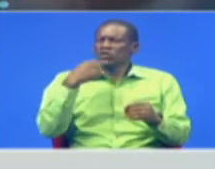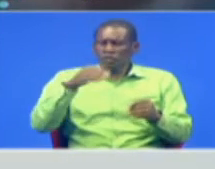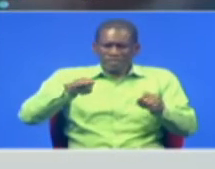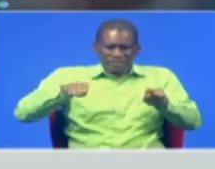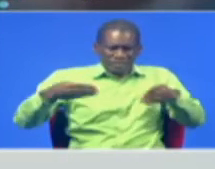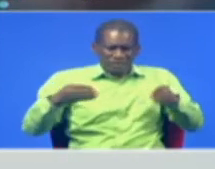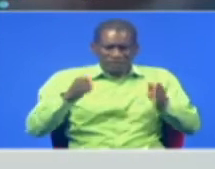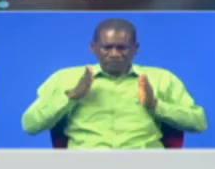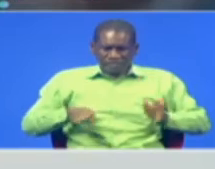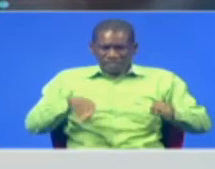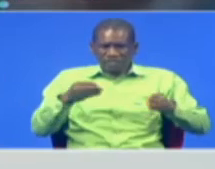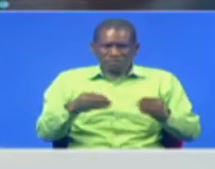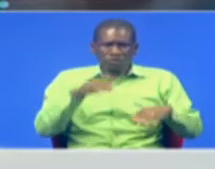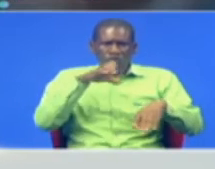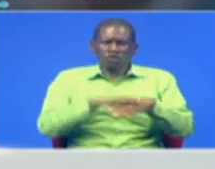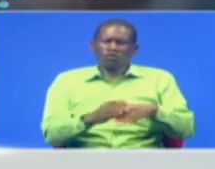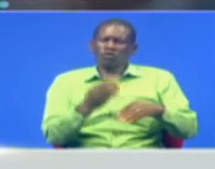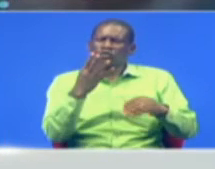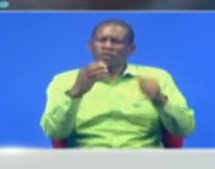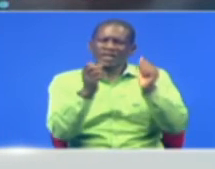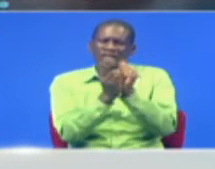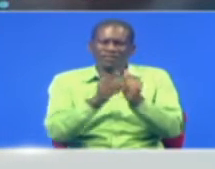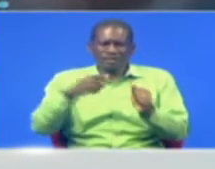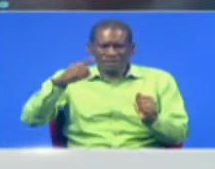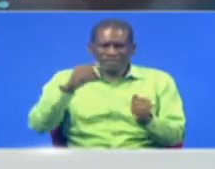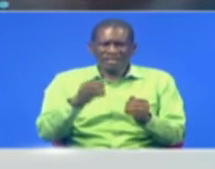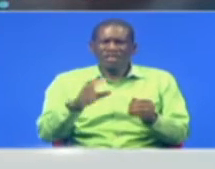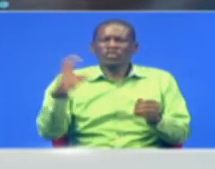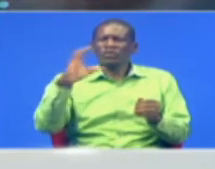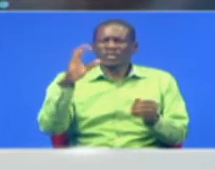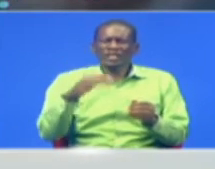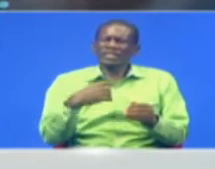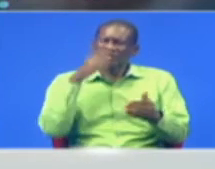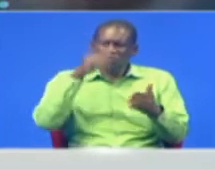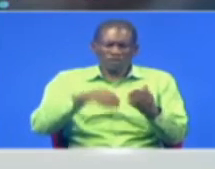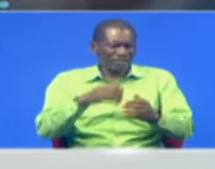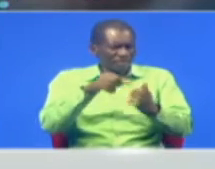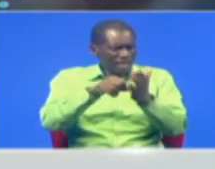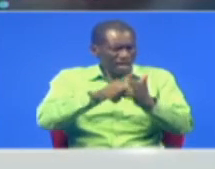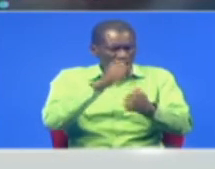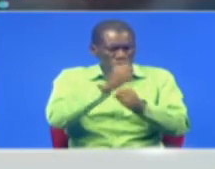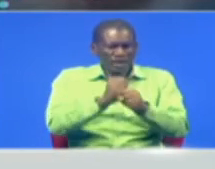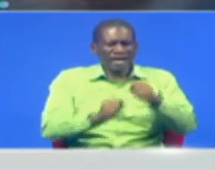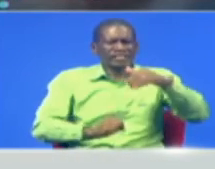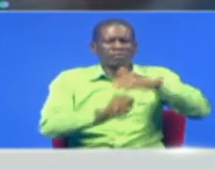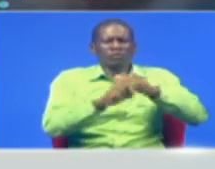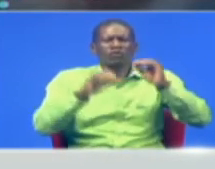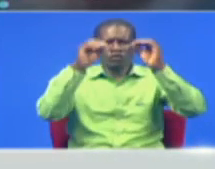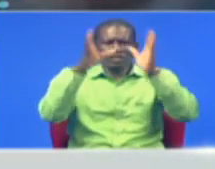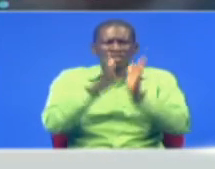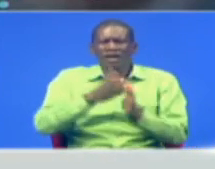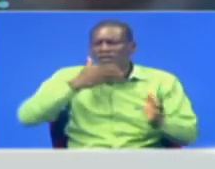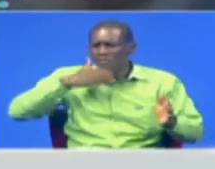scored 411 marks. The candidates credit their hard work and support from teachers and parents. Rose Wangoi has.